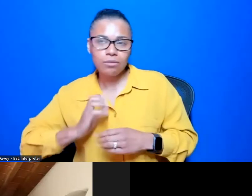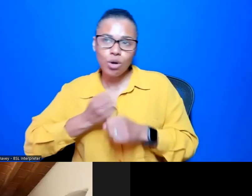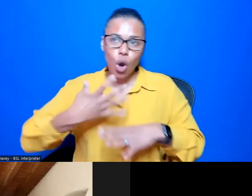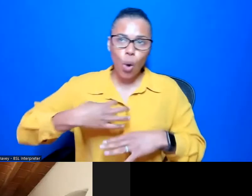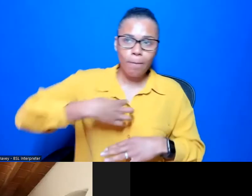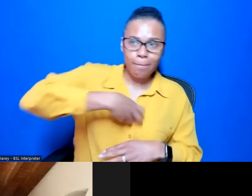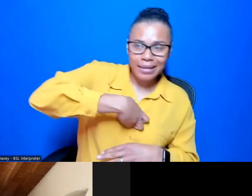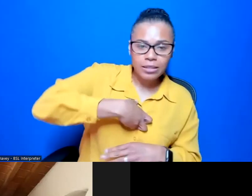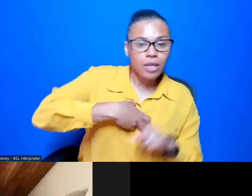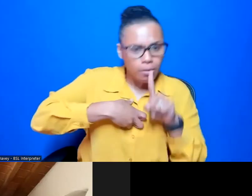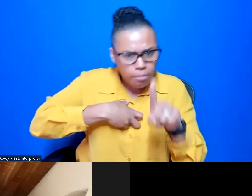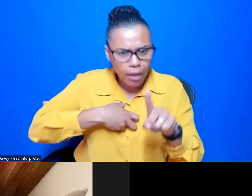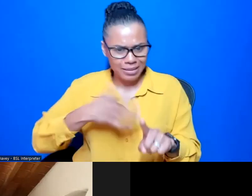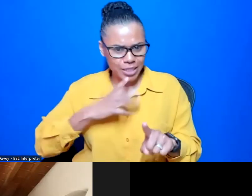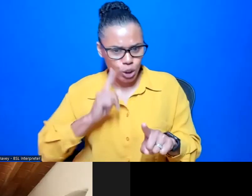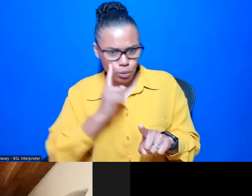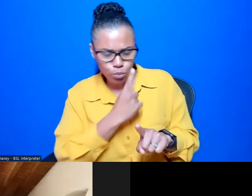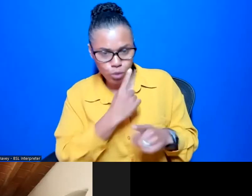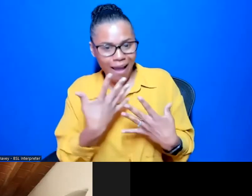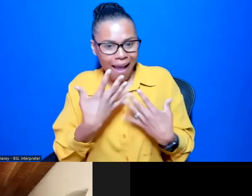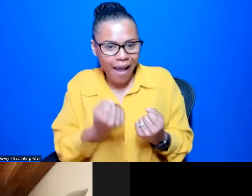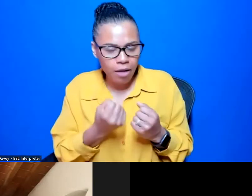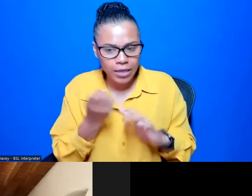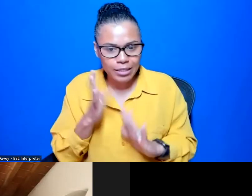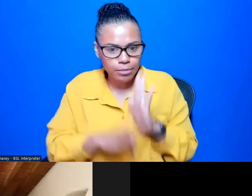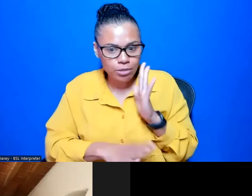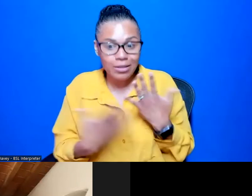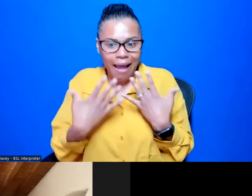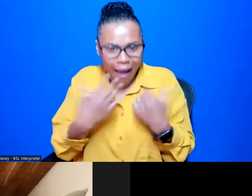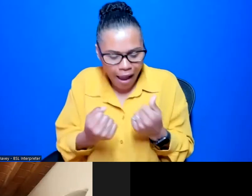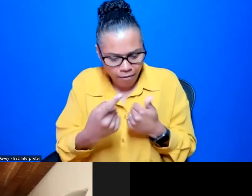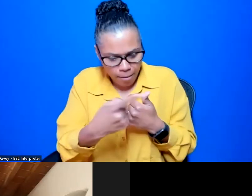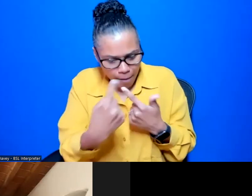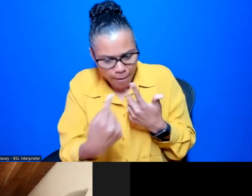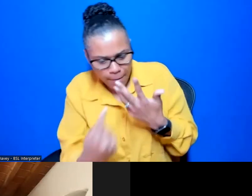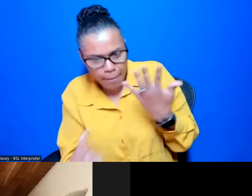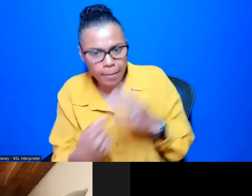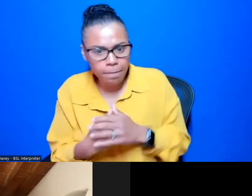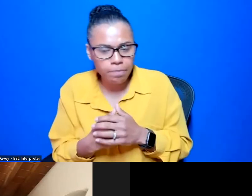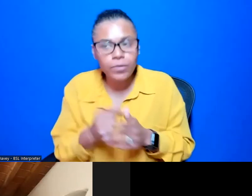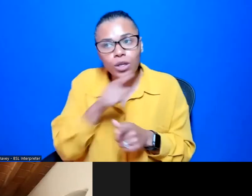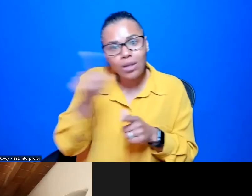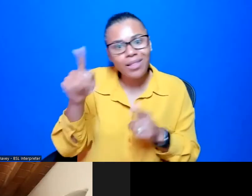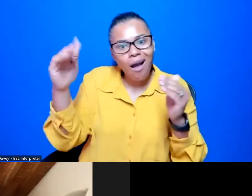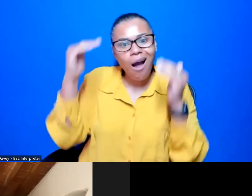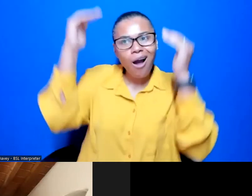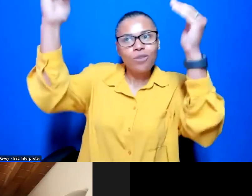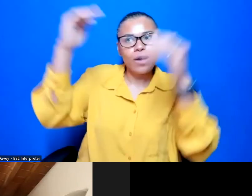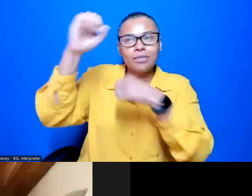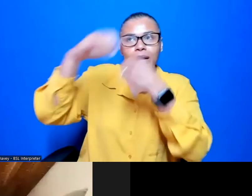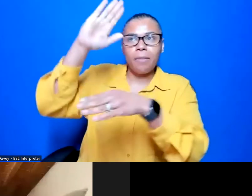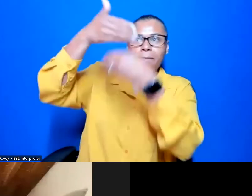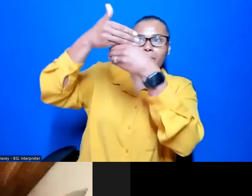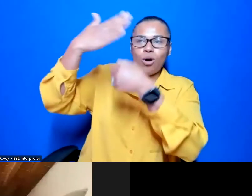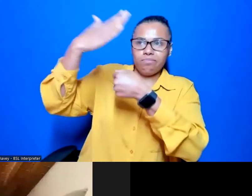we do have the experience. And I think that's what people kind of stop you, especially in the higher ranks. So as a black